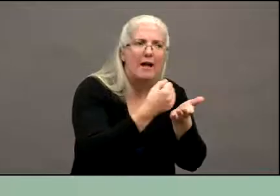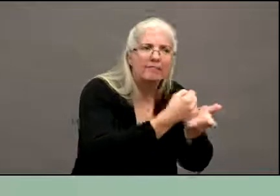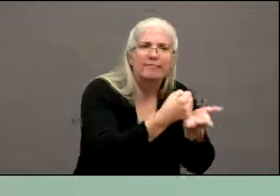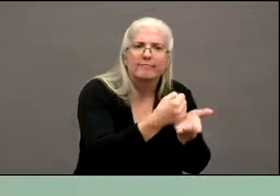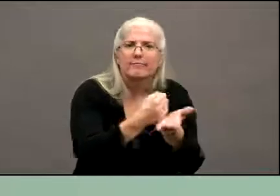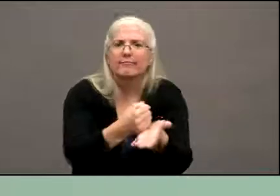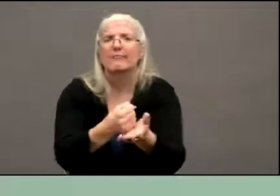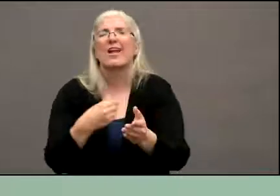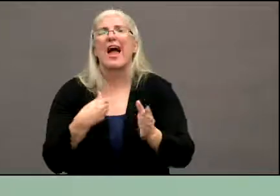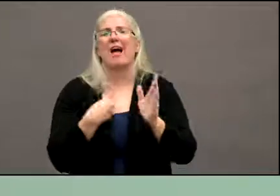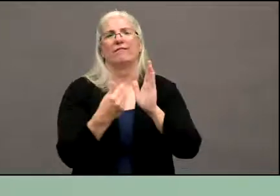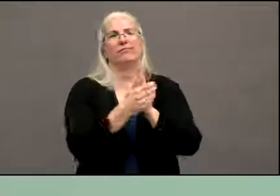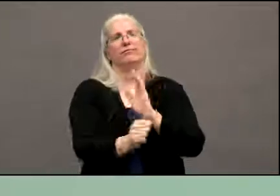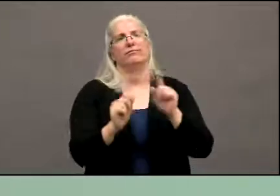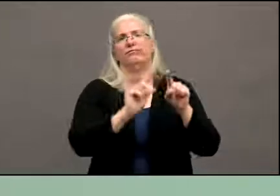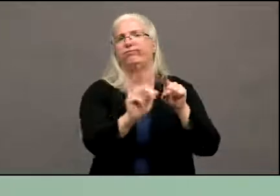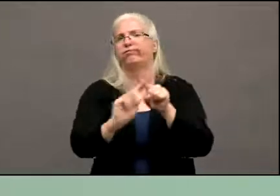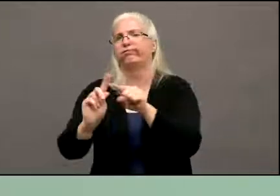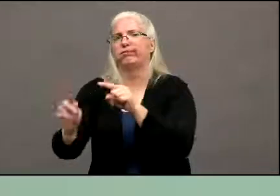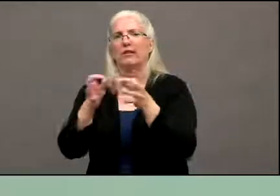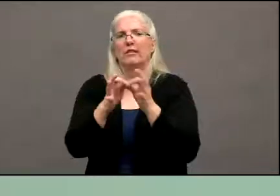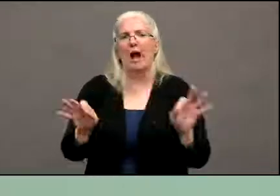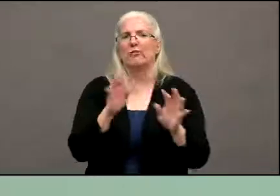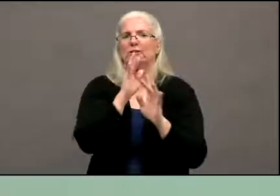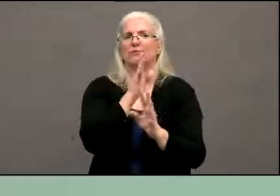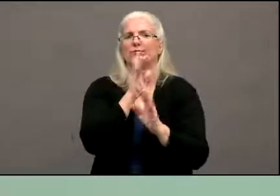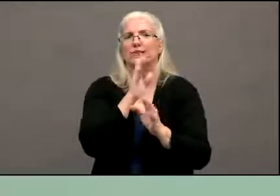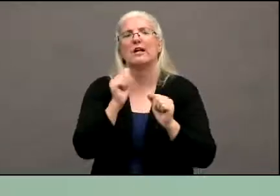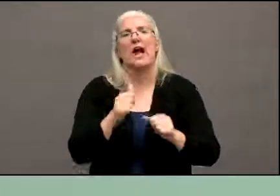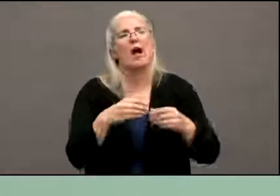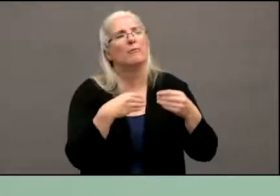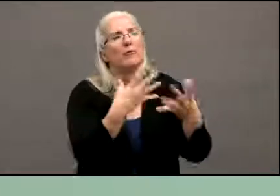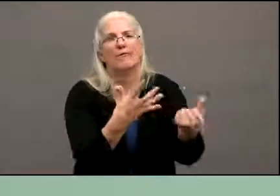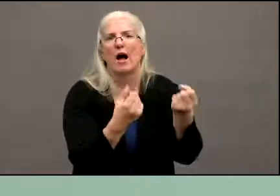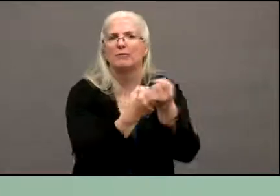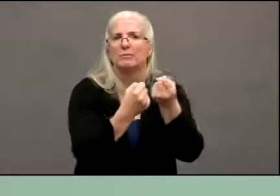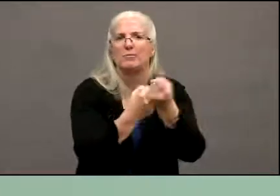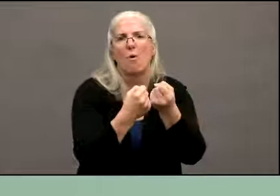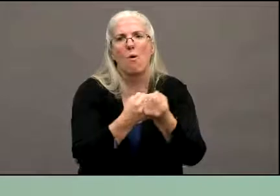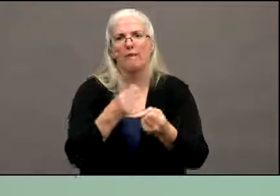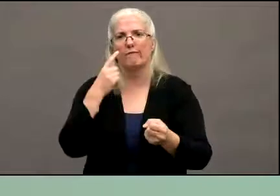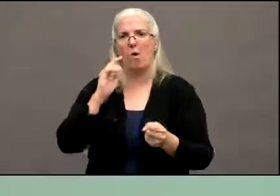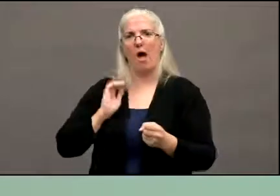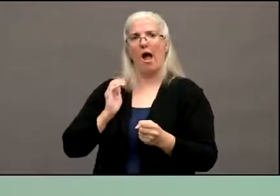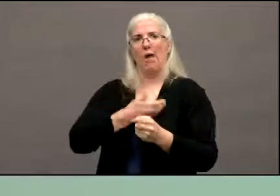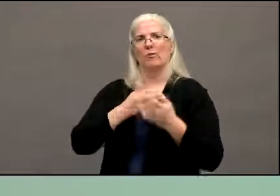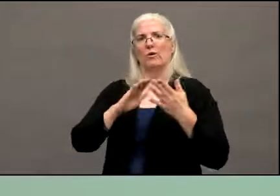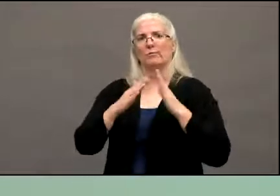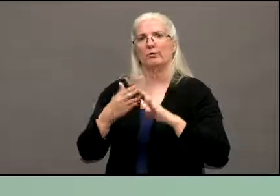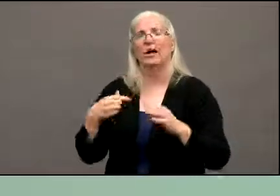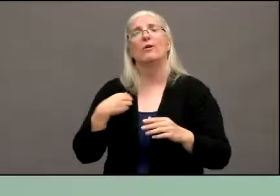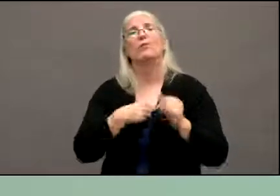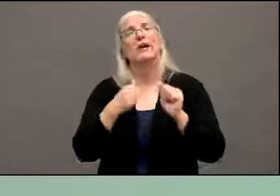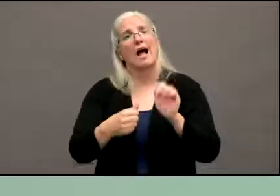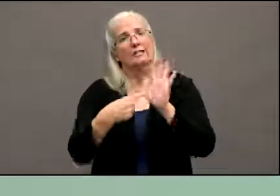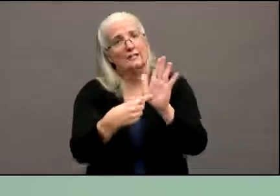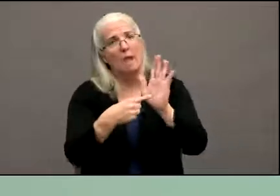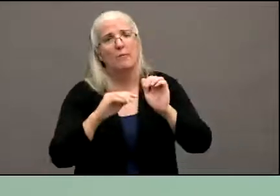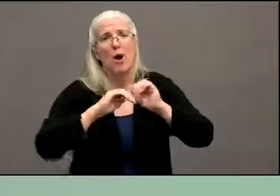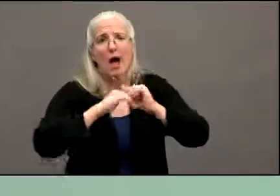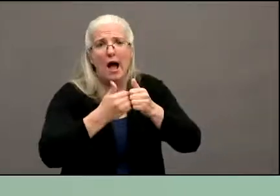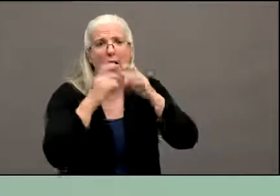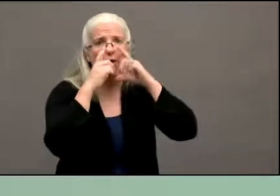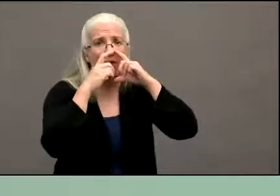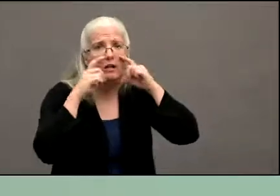provide support. We could do demonstrations on appropriate face coverings. We could even help measure the floors and tape them up too. So our team is there to help, and we